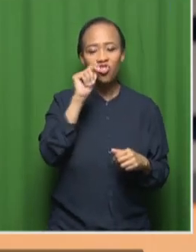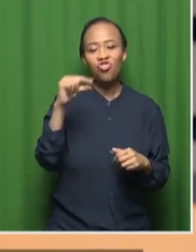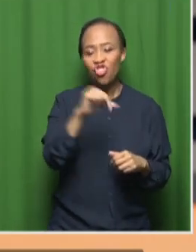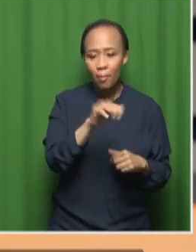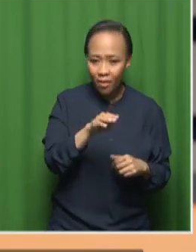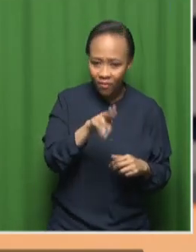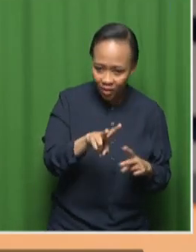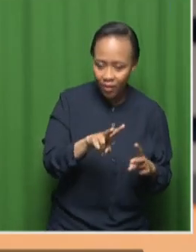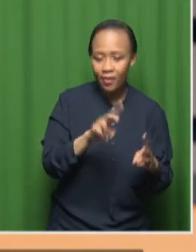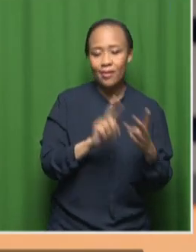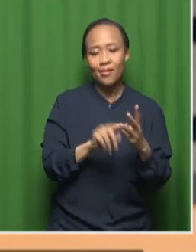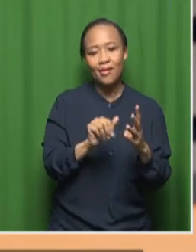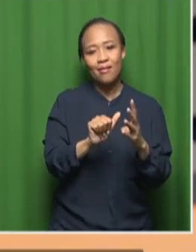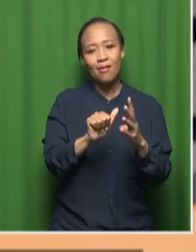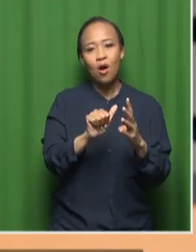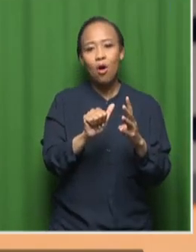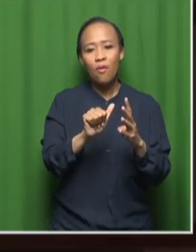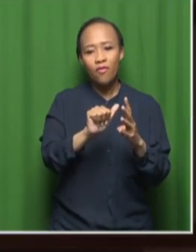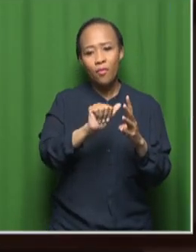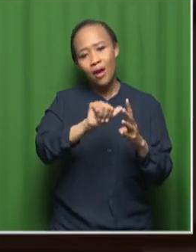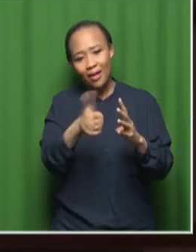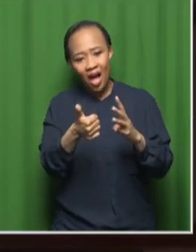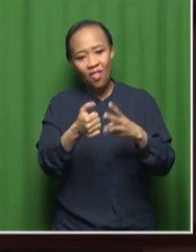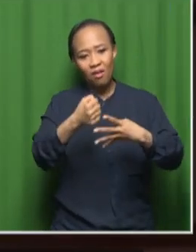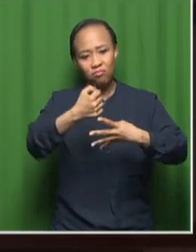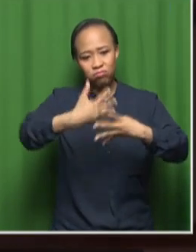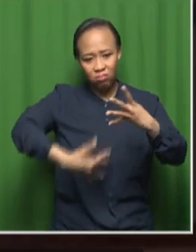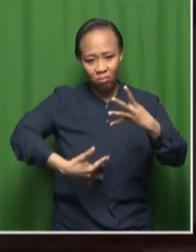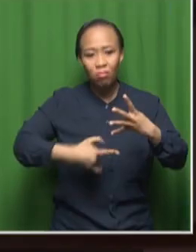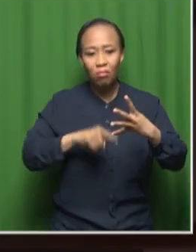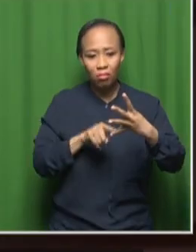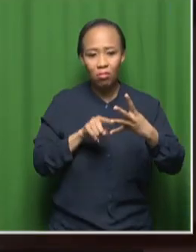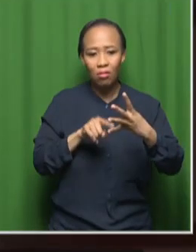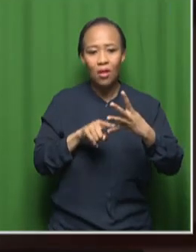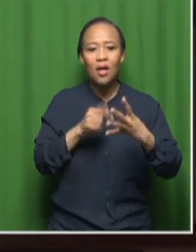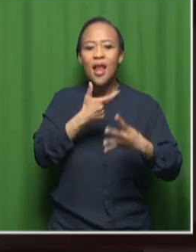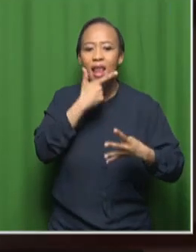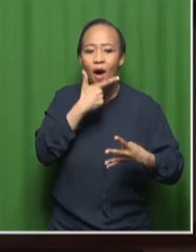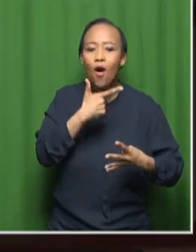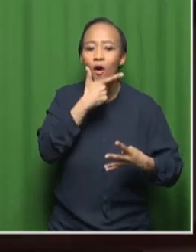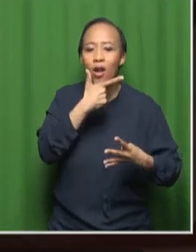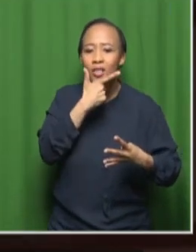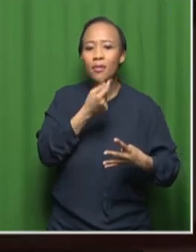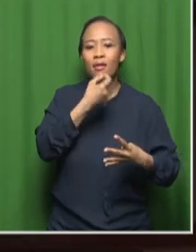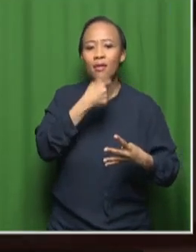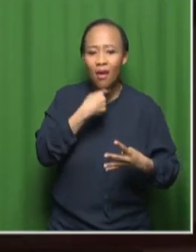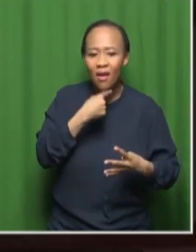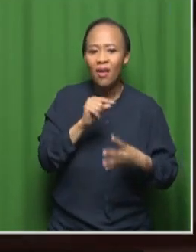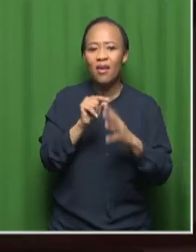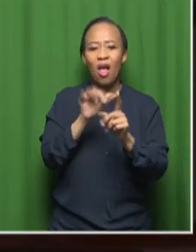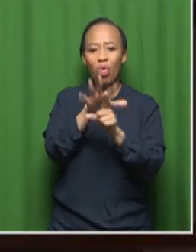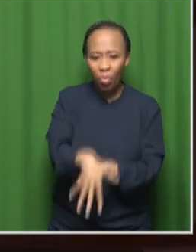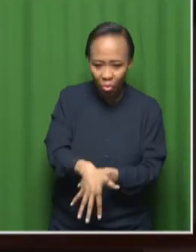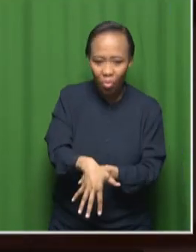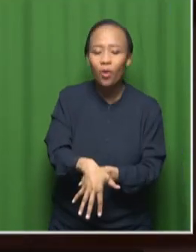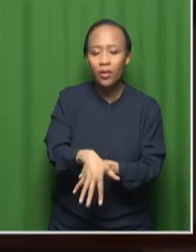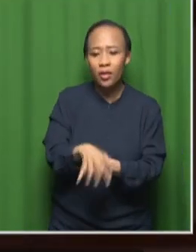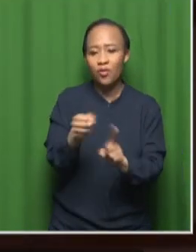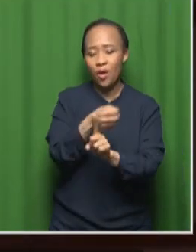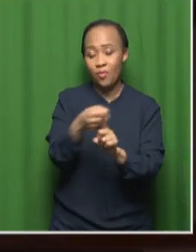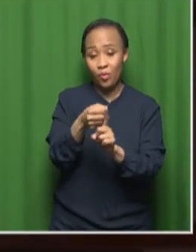find expression in this book? Those issues, like in our everyday life, we always hear people saying